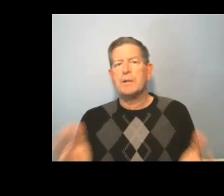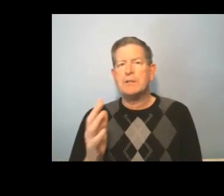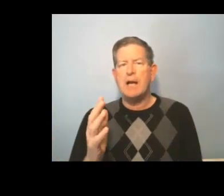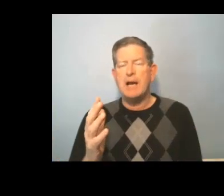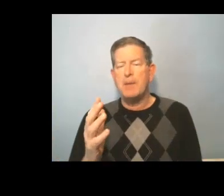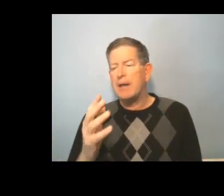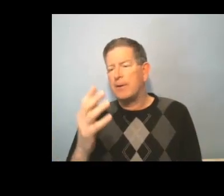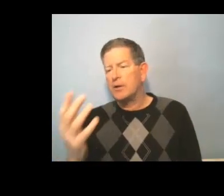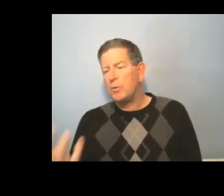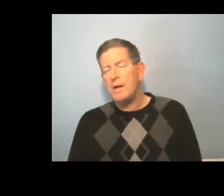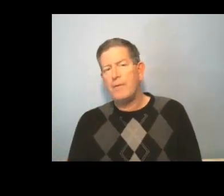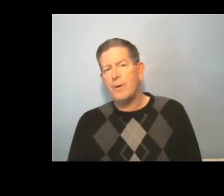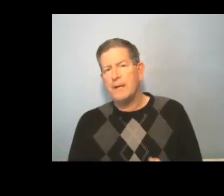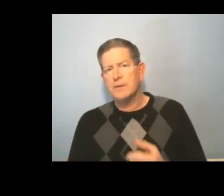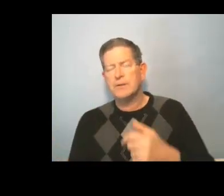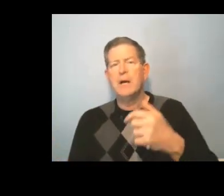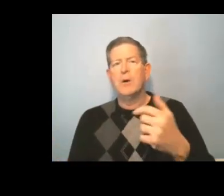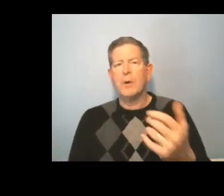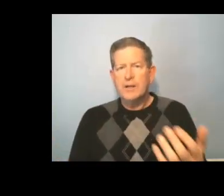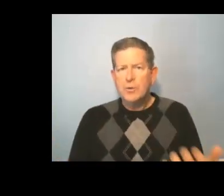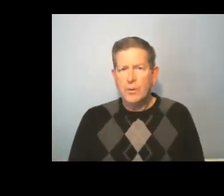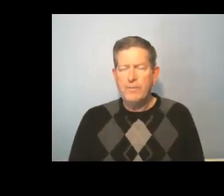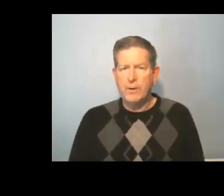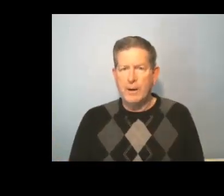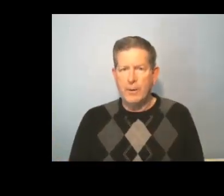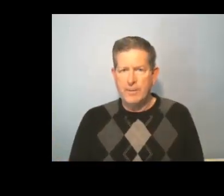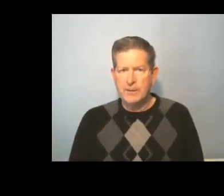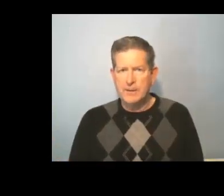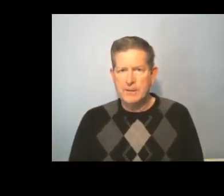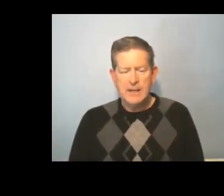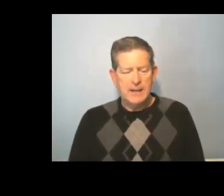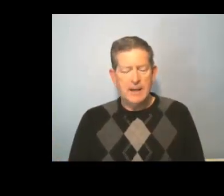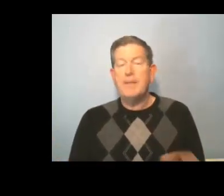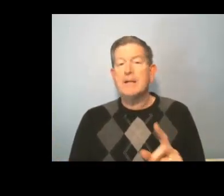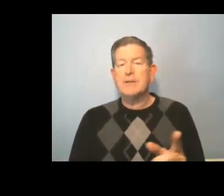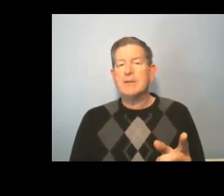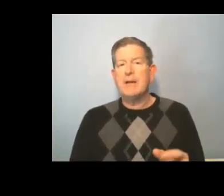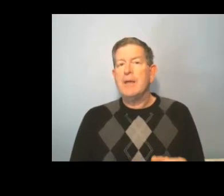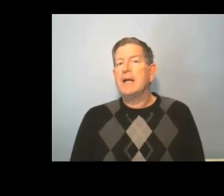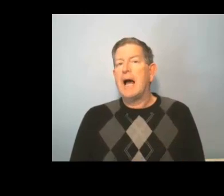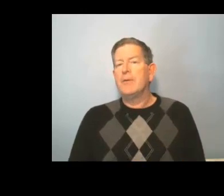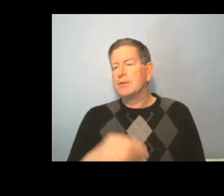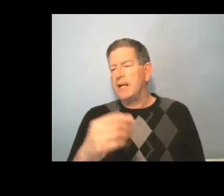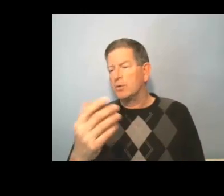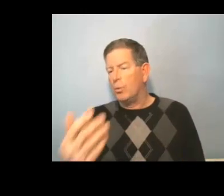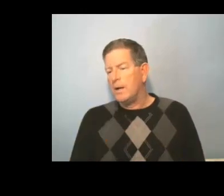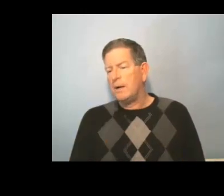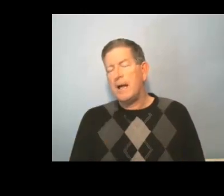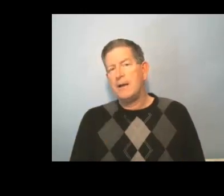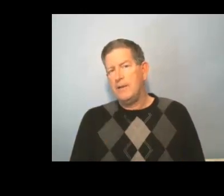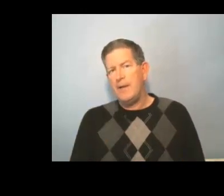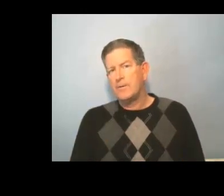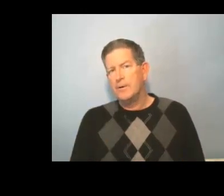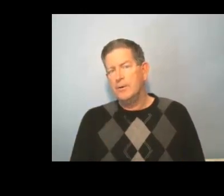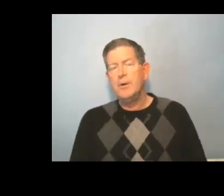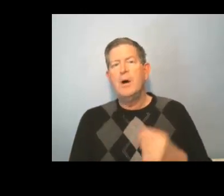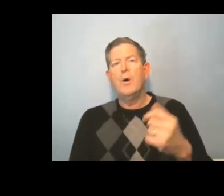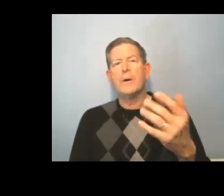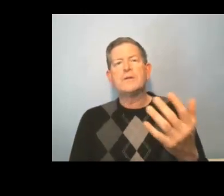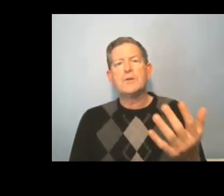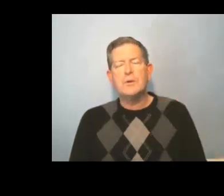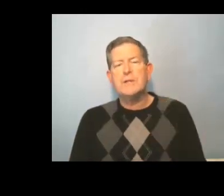want to express time, either on a 12-hour basis or on a 24-hour basis. That is to say, they can either say it's 1 o'clock in the